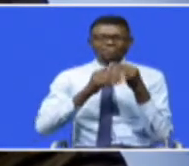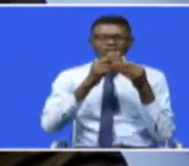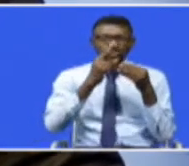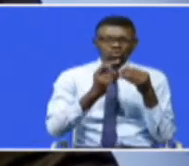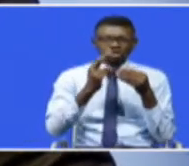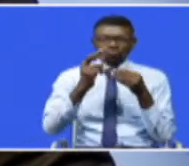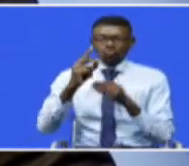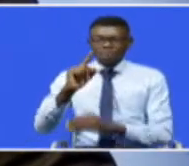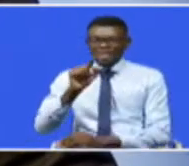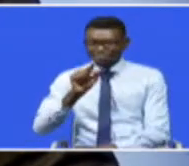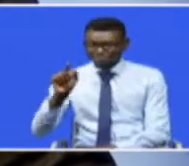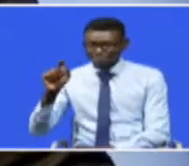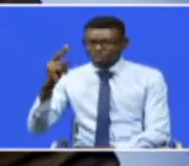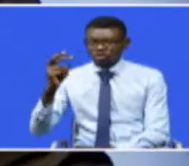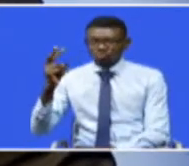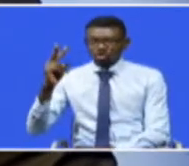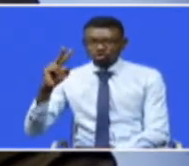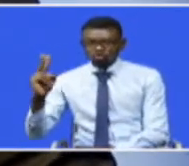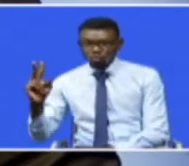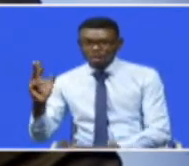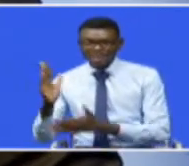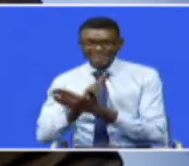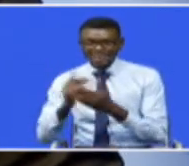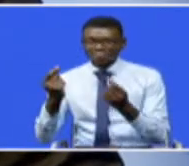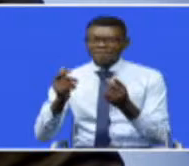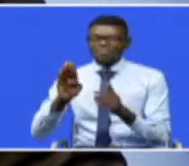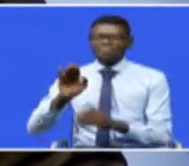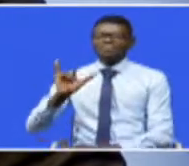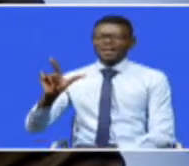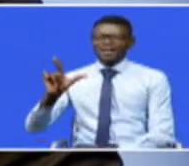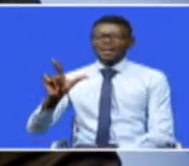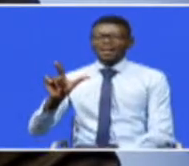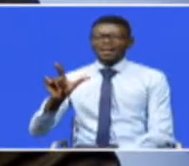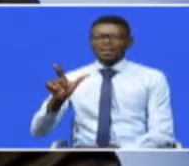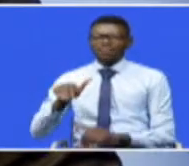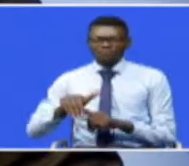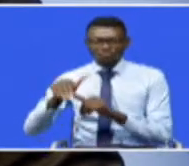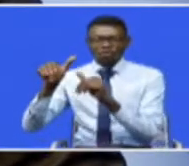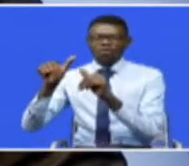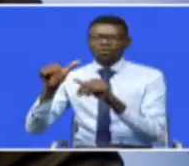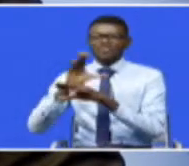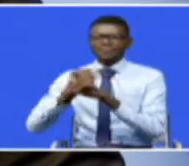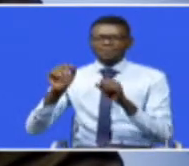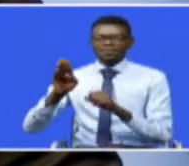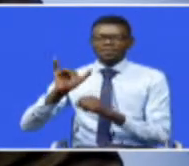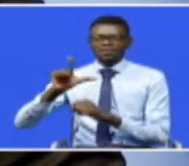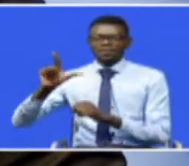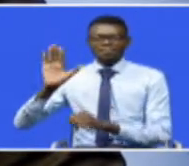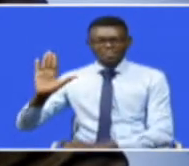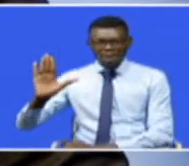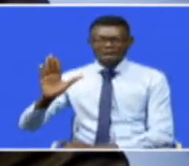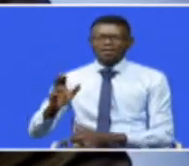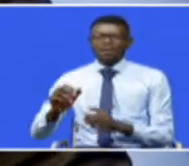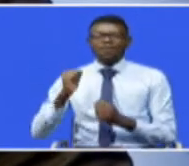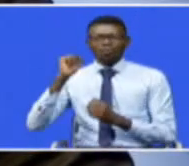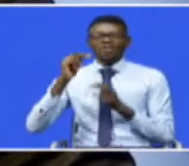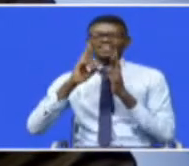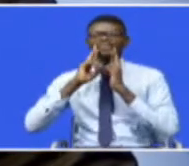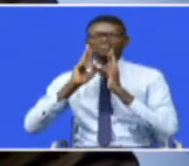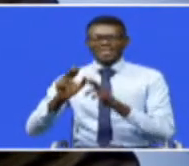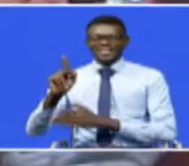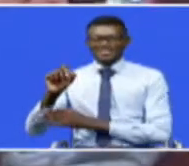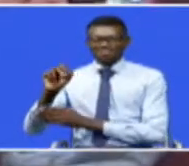2021-2022 Division of Revenue Bill to comply with the President's pledge. KTN News senior political reporter Patrick Amimo explains.